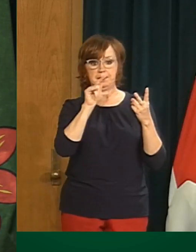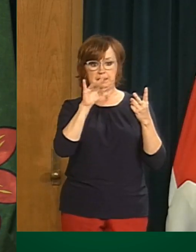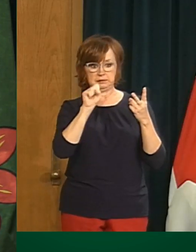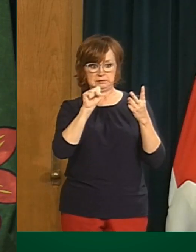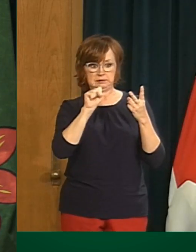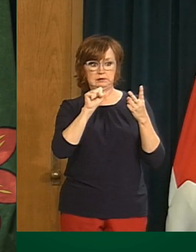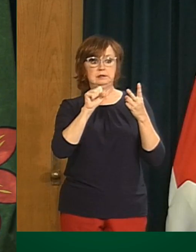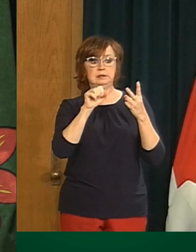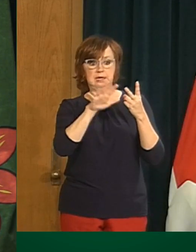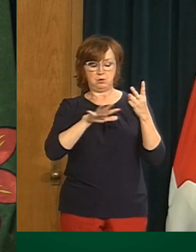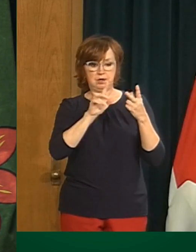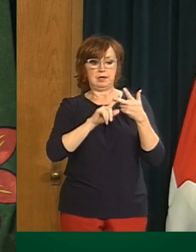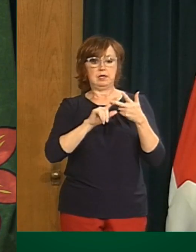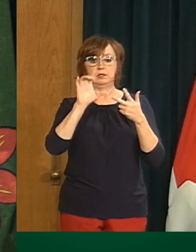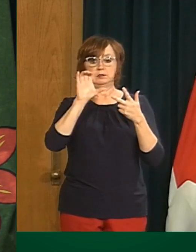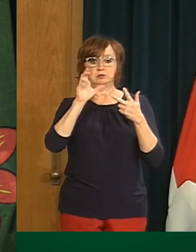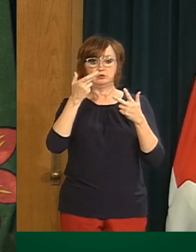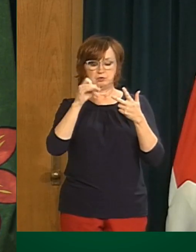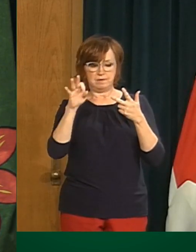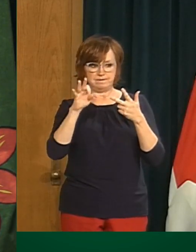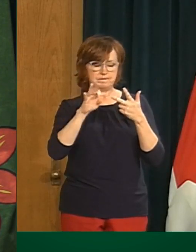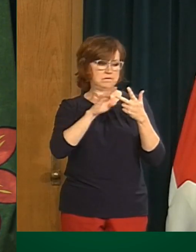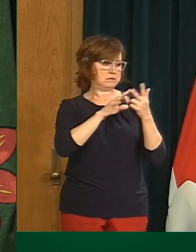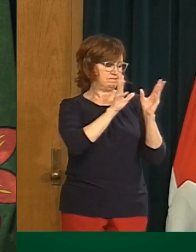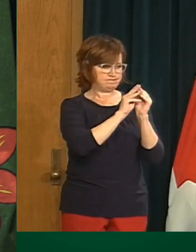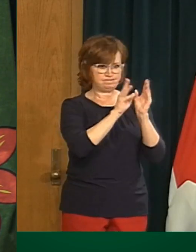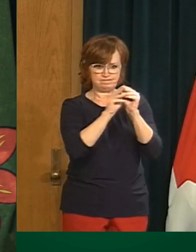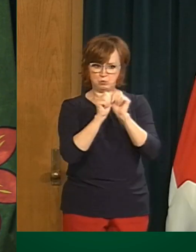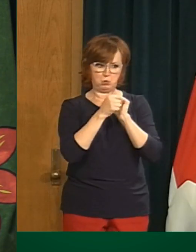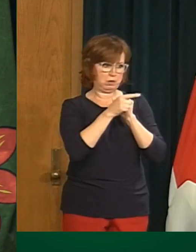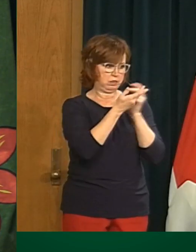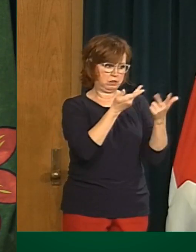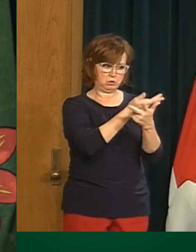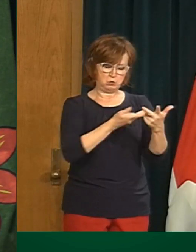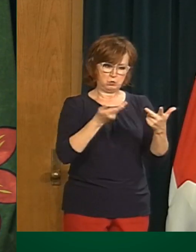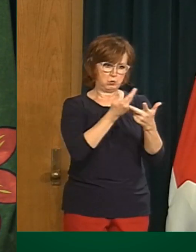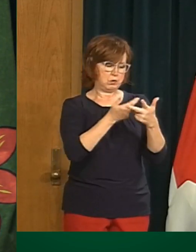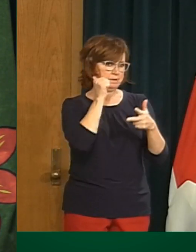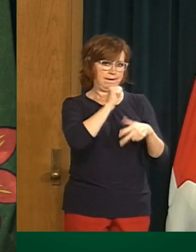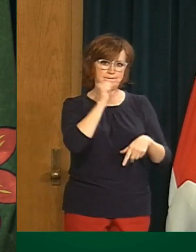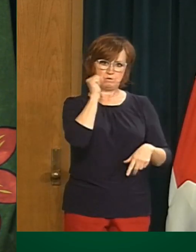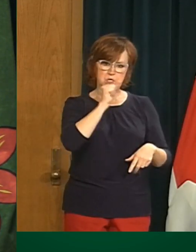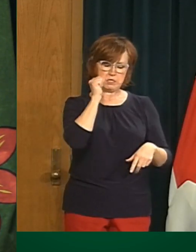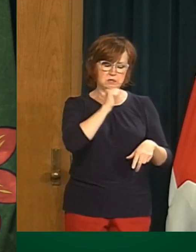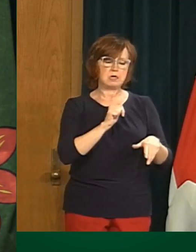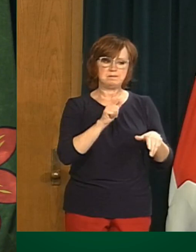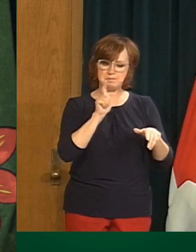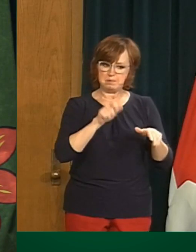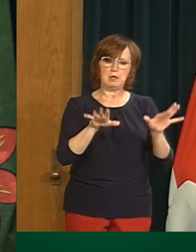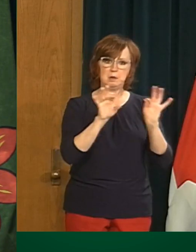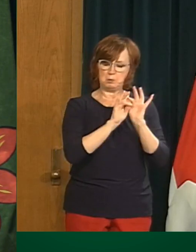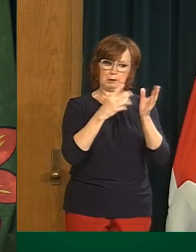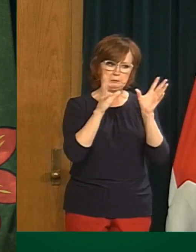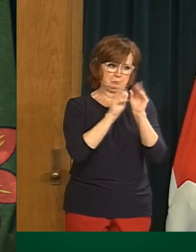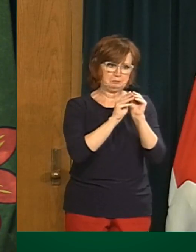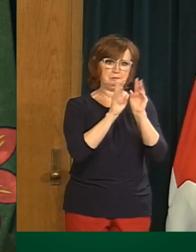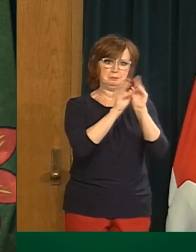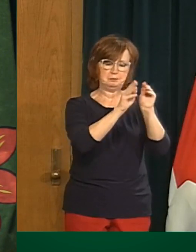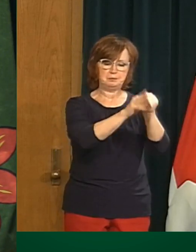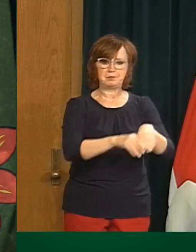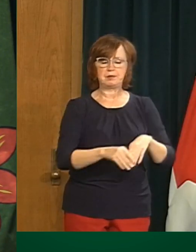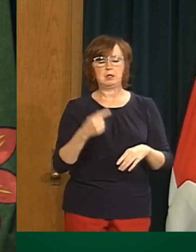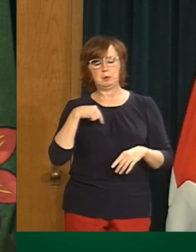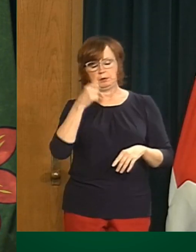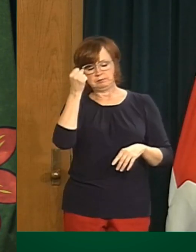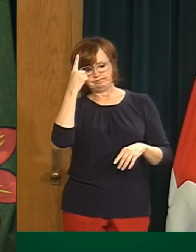and the Chief of the Clearwater River Dene First Nation. We recognize there are unique challenges when an outbreak occurs in a